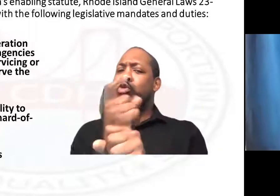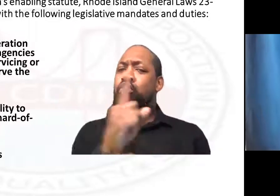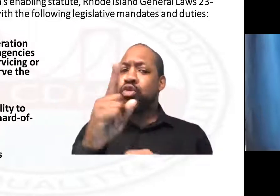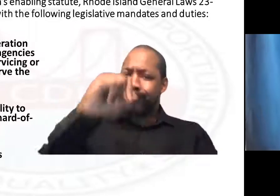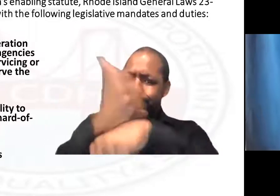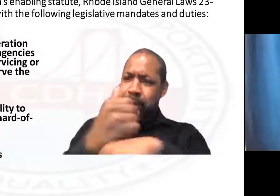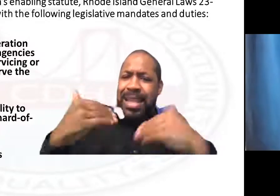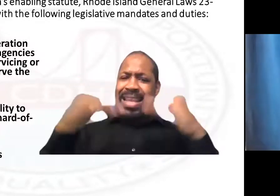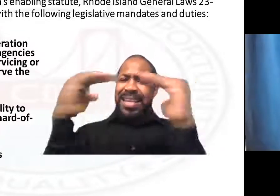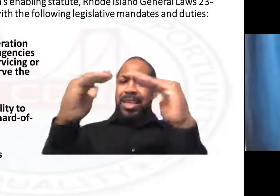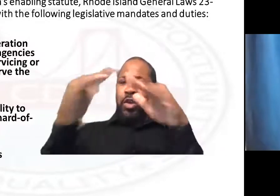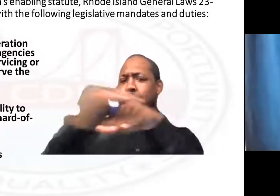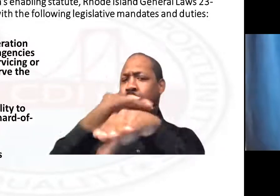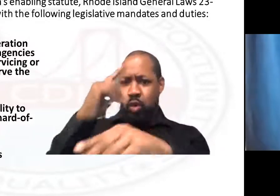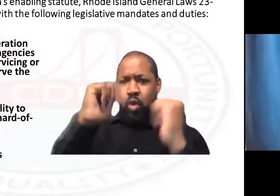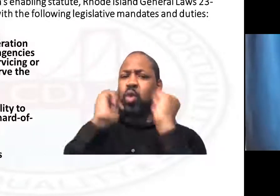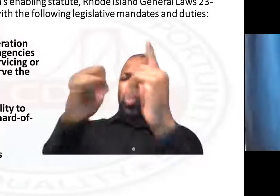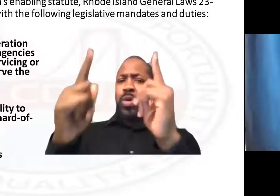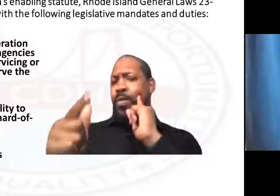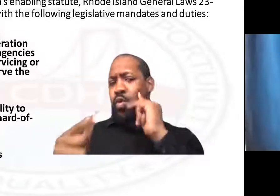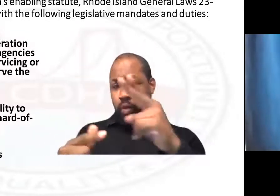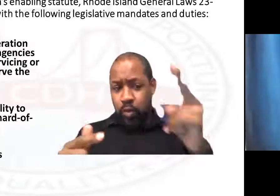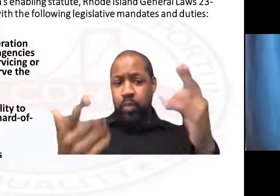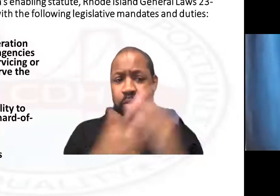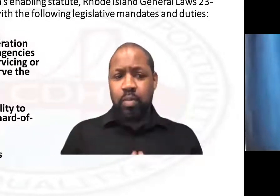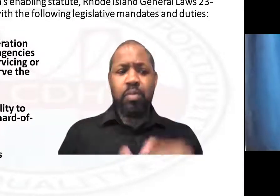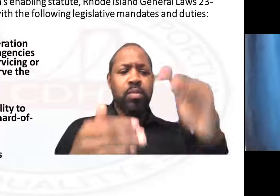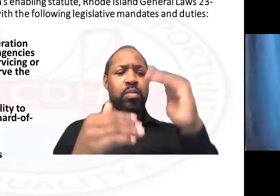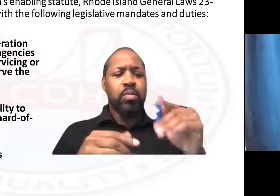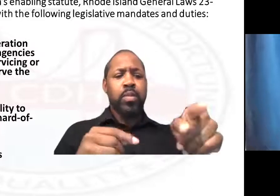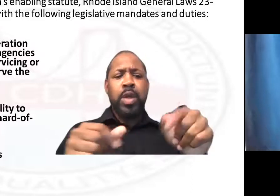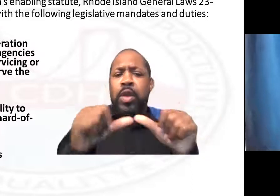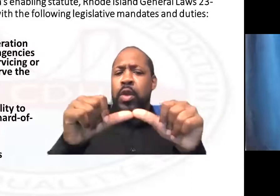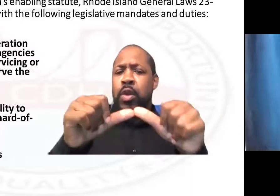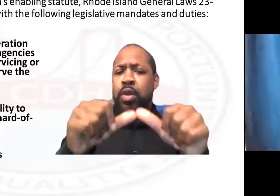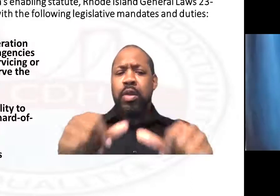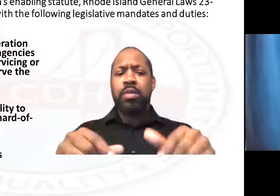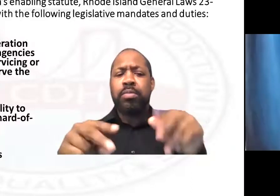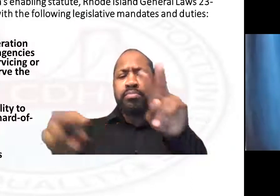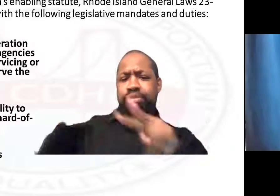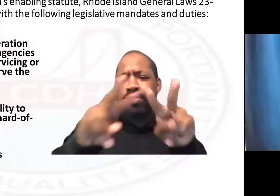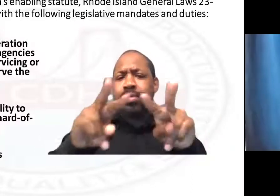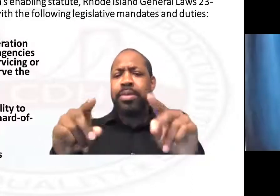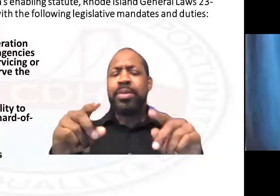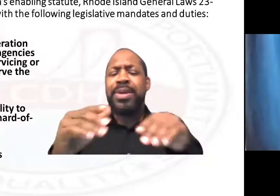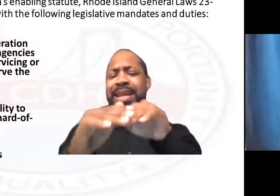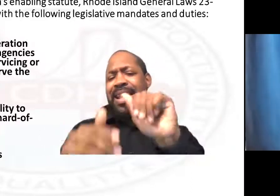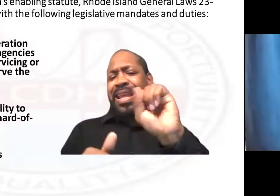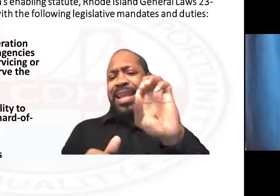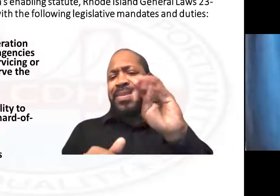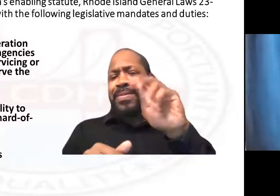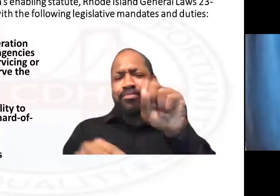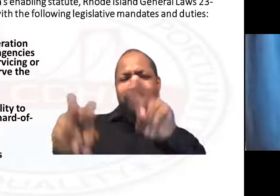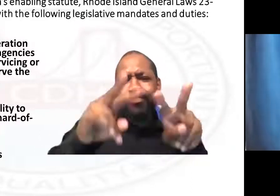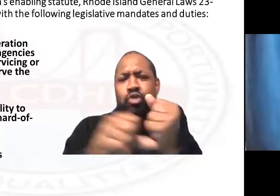requested and established. We want to make sure that there is equal access for all of the deaf and hard of hearing, and also